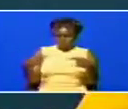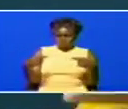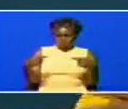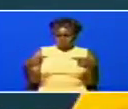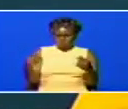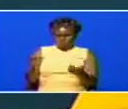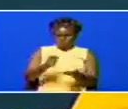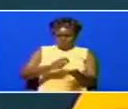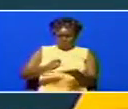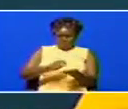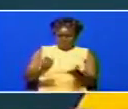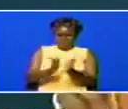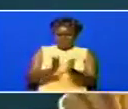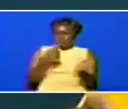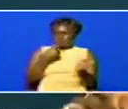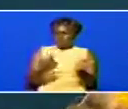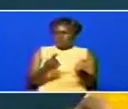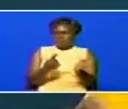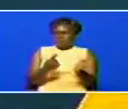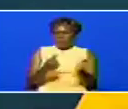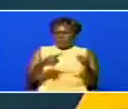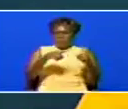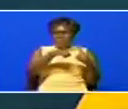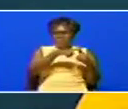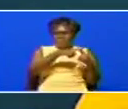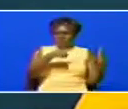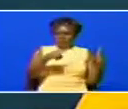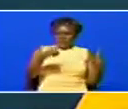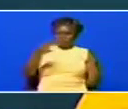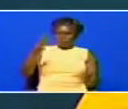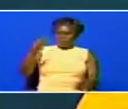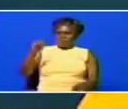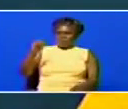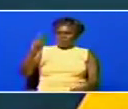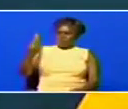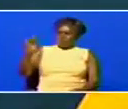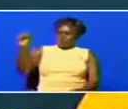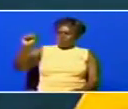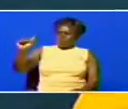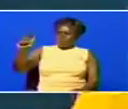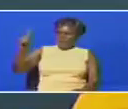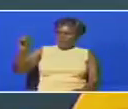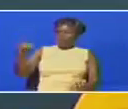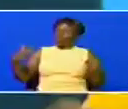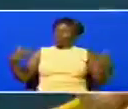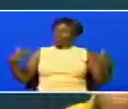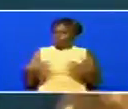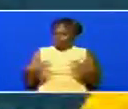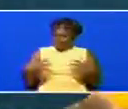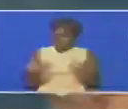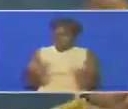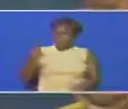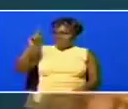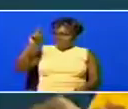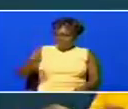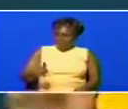Secretary Kerry said, the brutal murder of Chris Musanto is still a shock to everybody, and it must